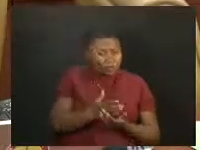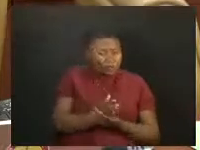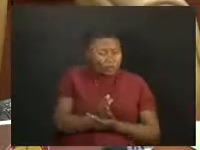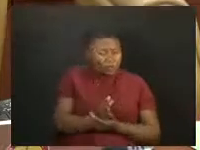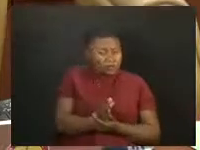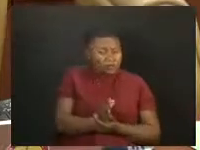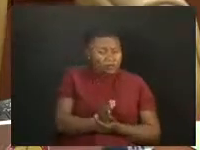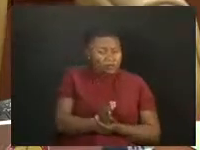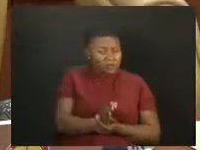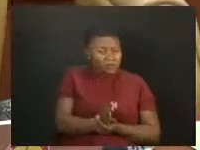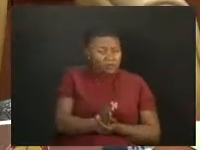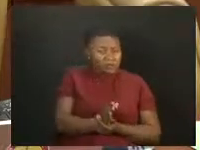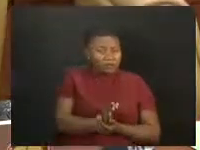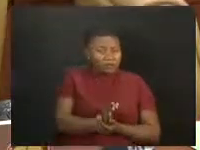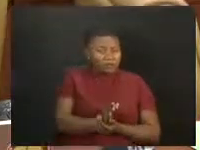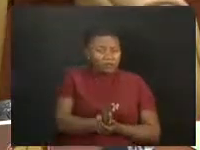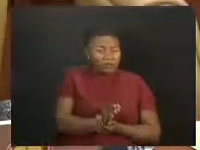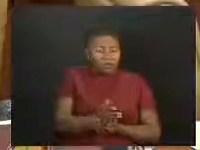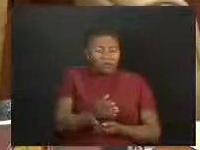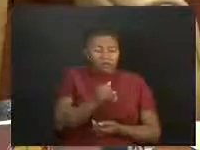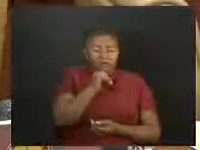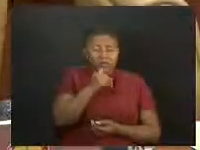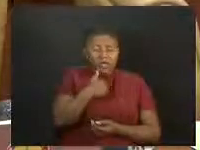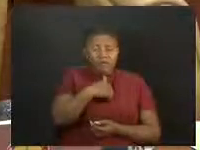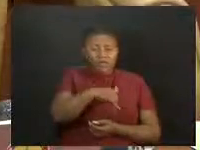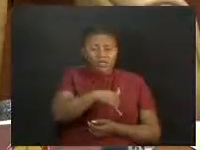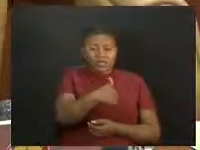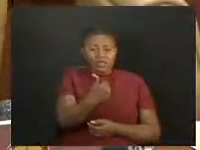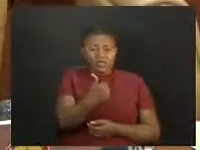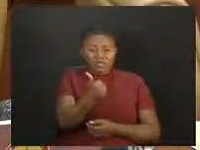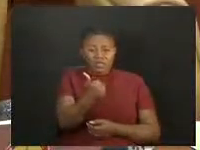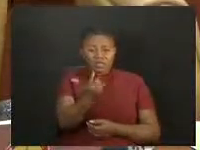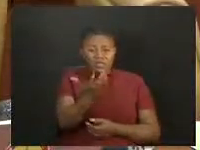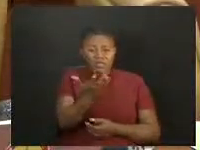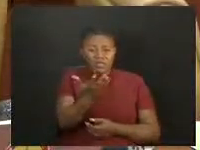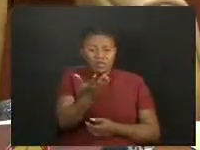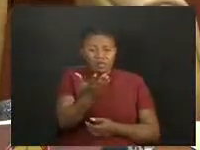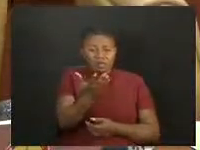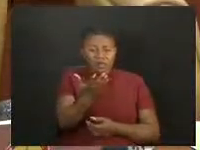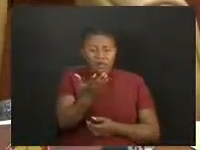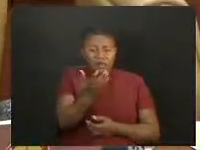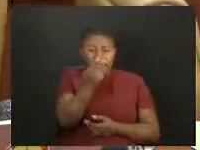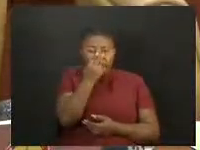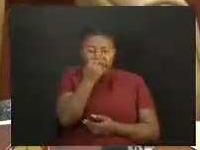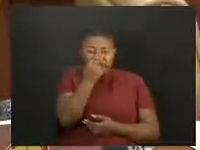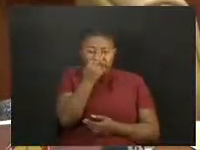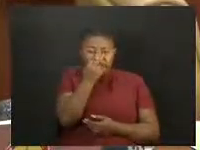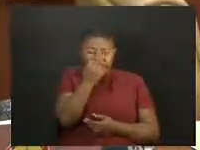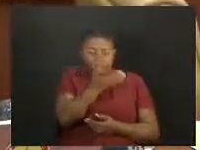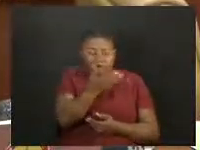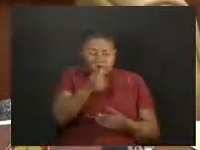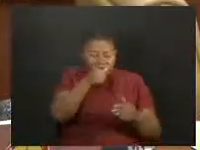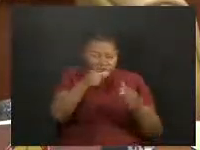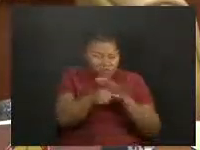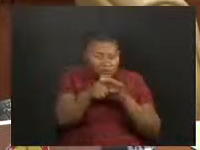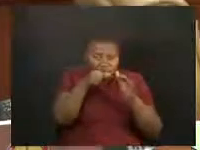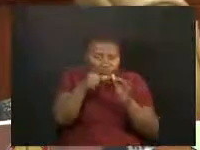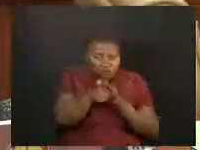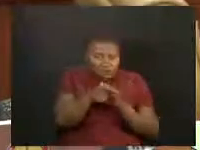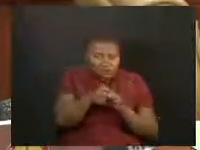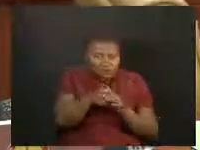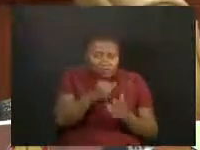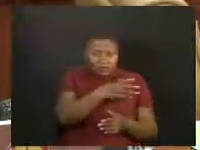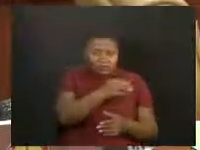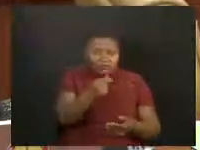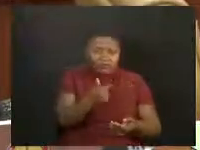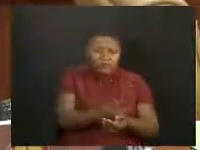after all, there are no fishy deals in this project, and Ghana did